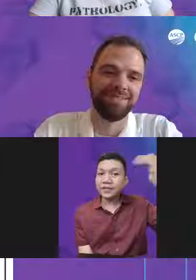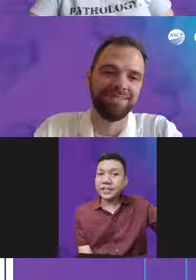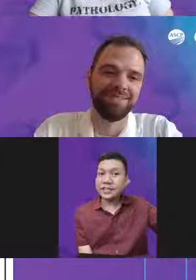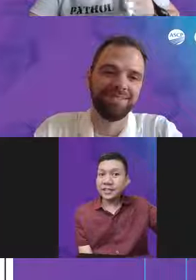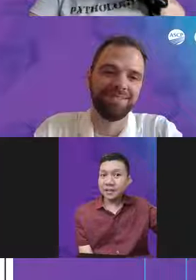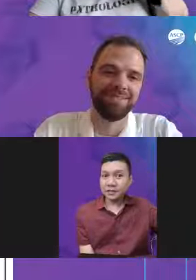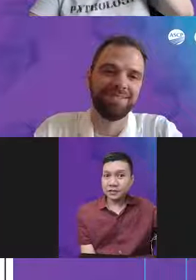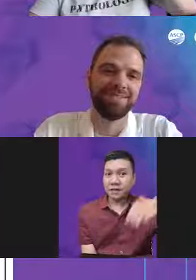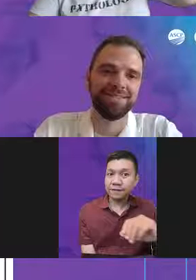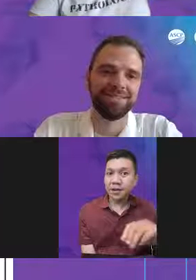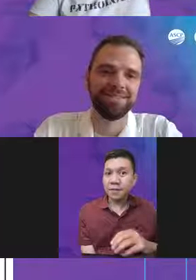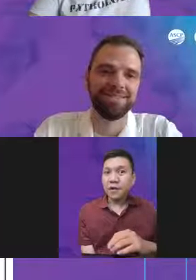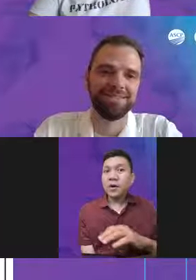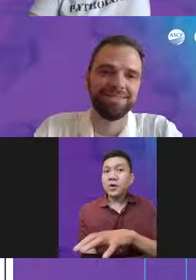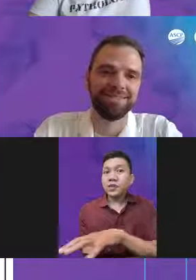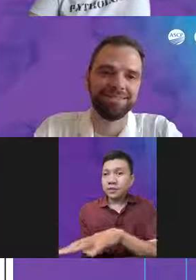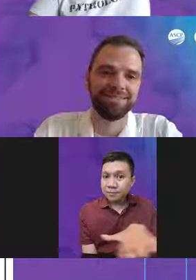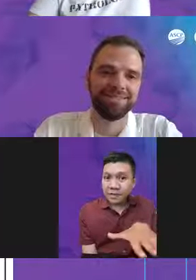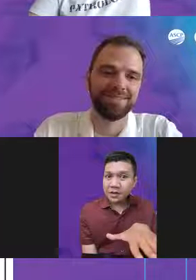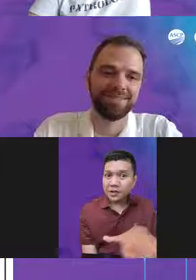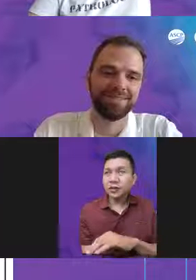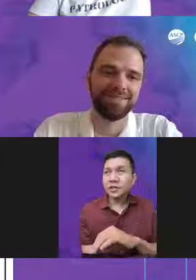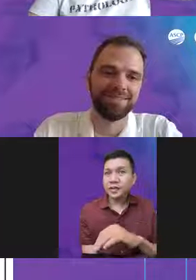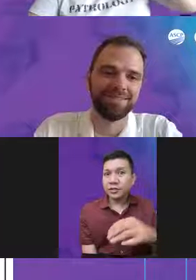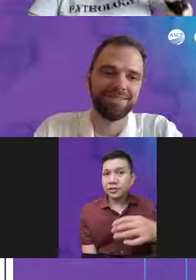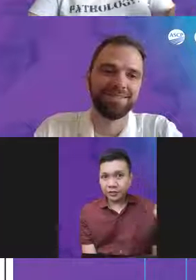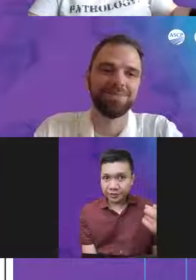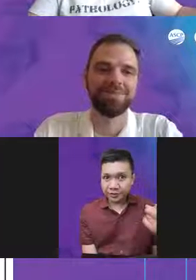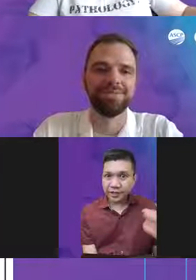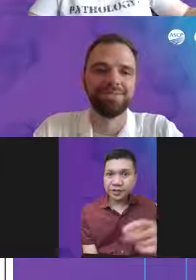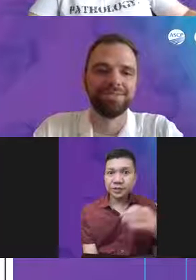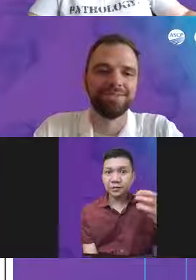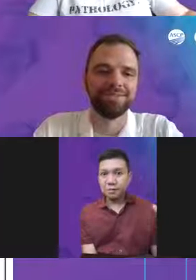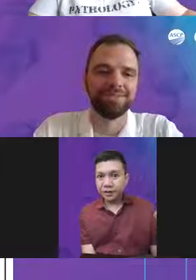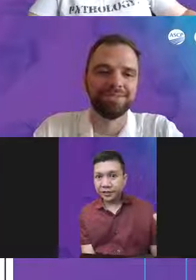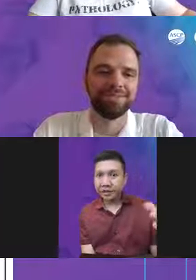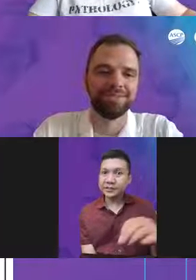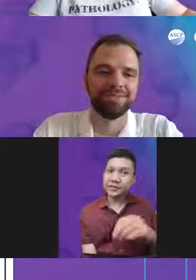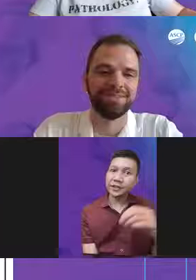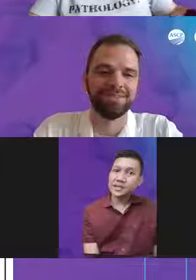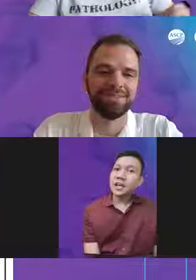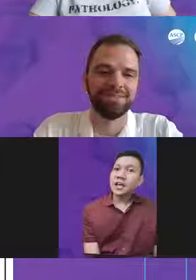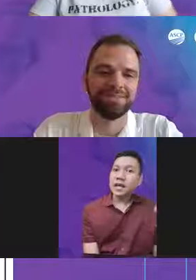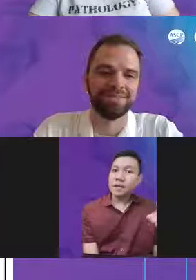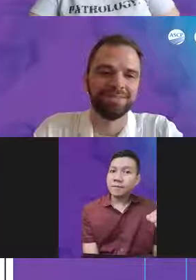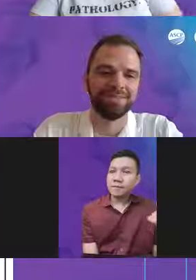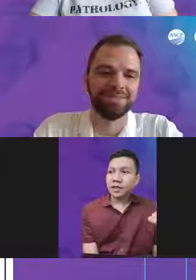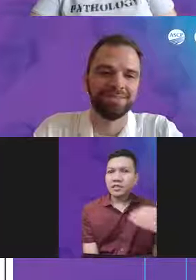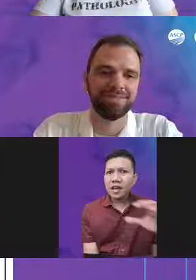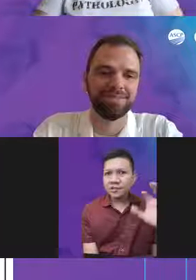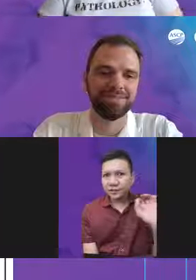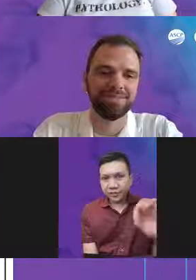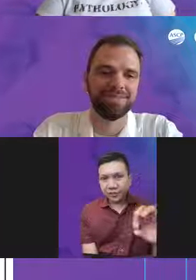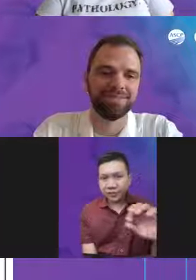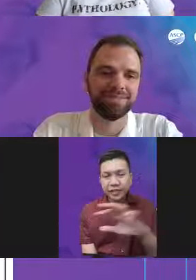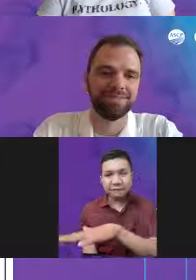when you see these types of stuff, when the smear looks like there's schistocytes, there's Burr cells, there's a